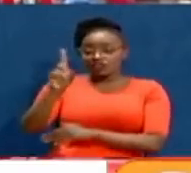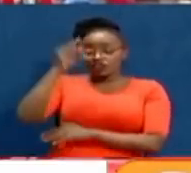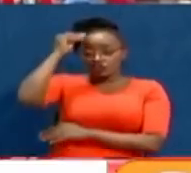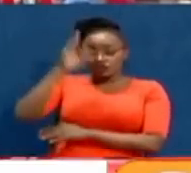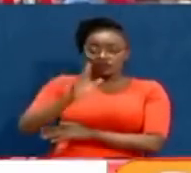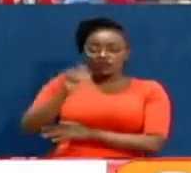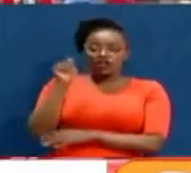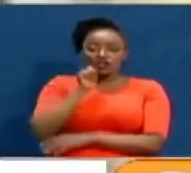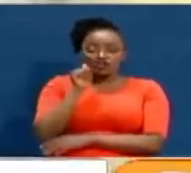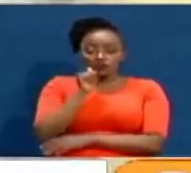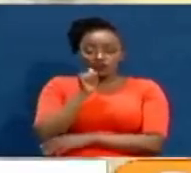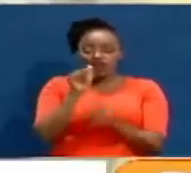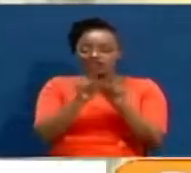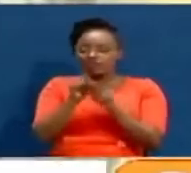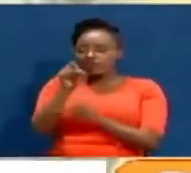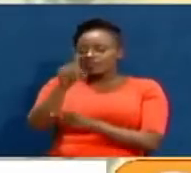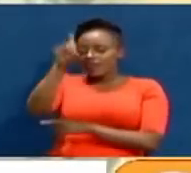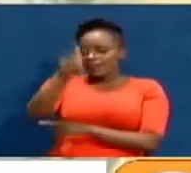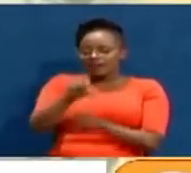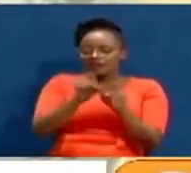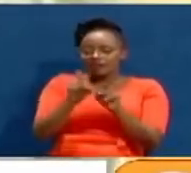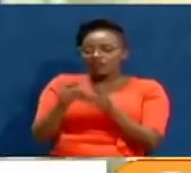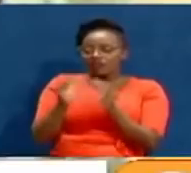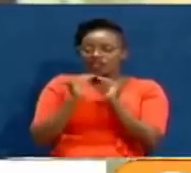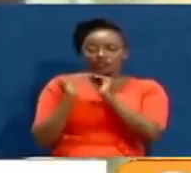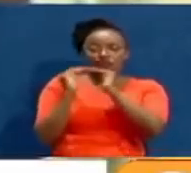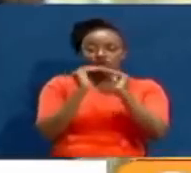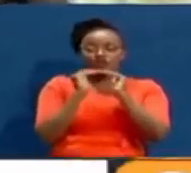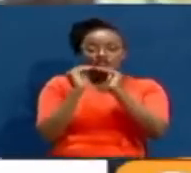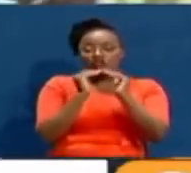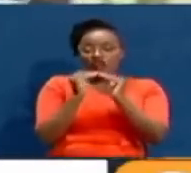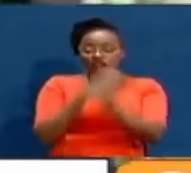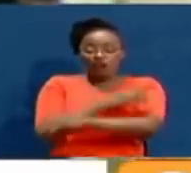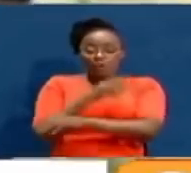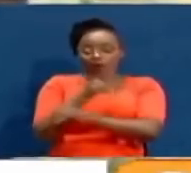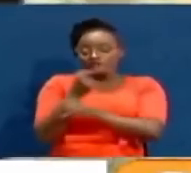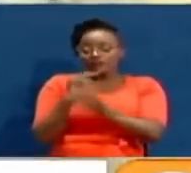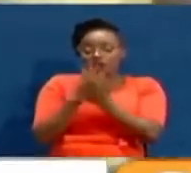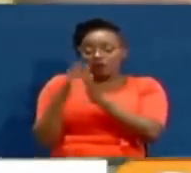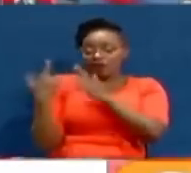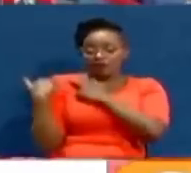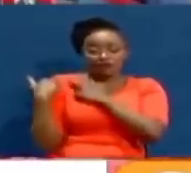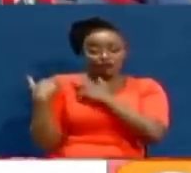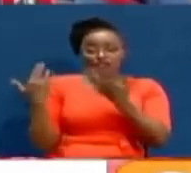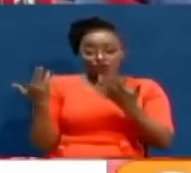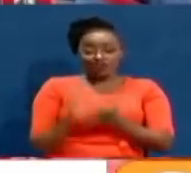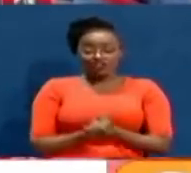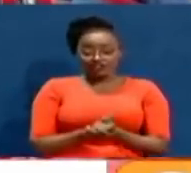Nairobi student Ashura Michael, this must have been the social equivalent of holding power to account.